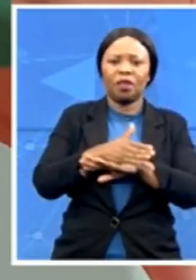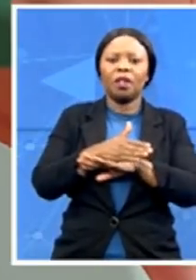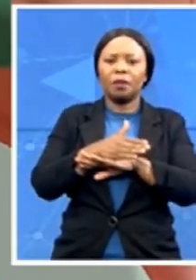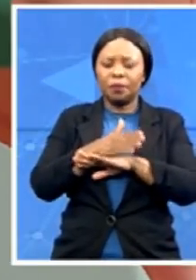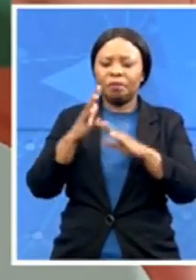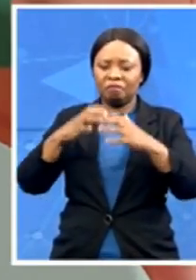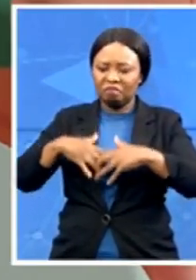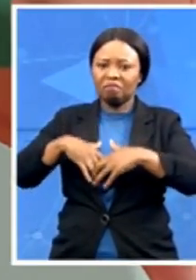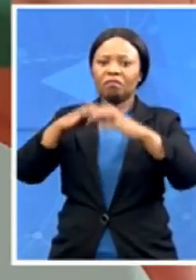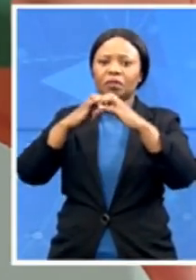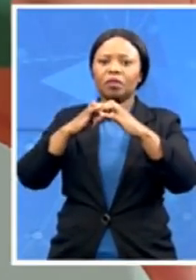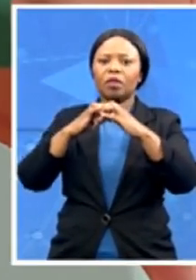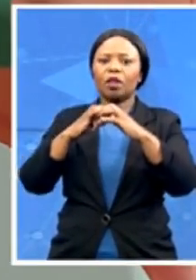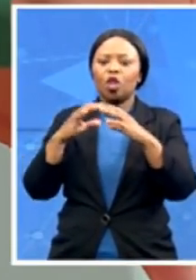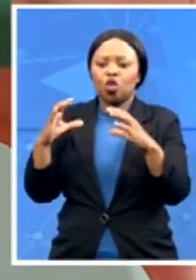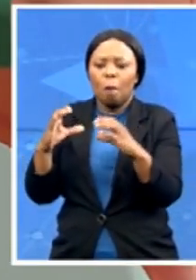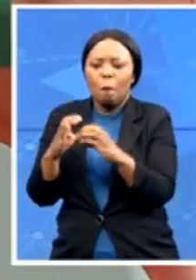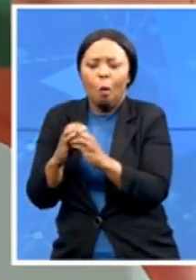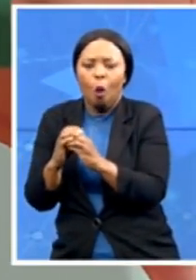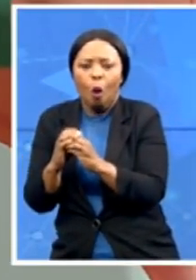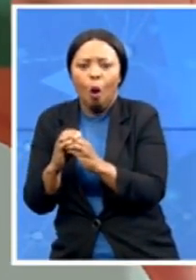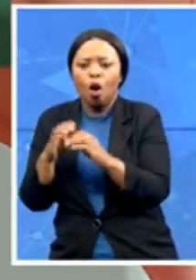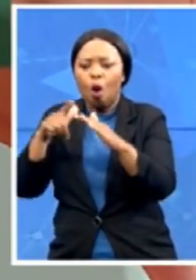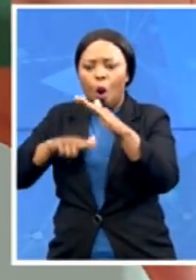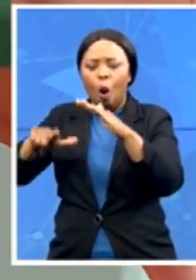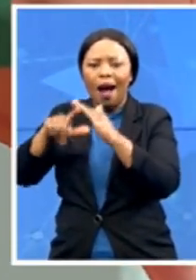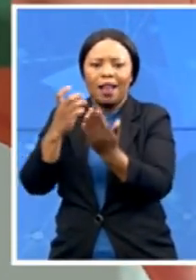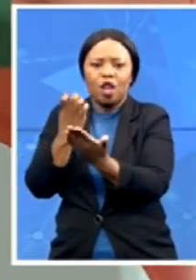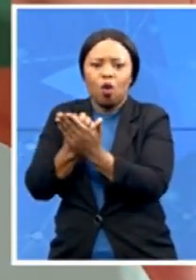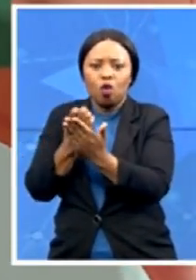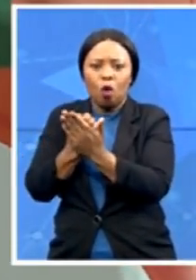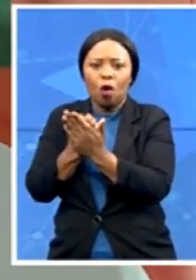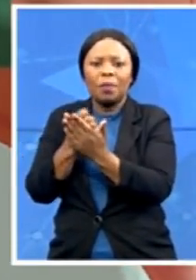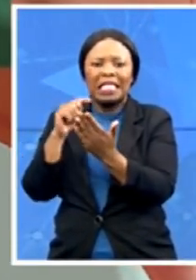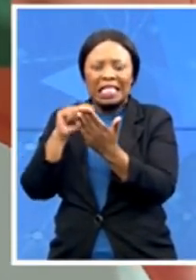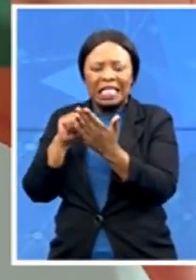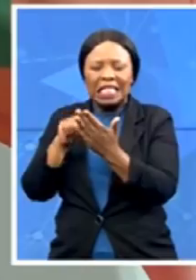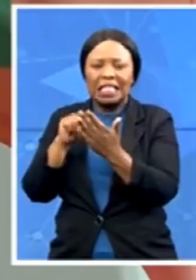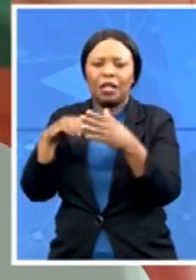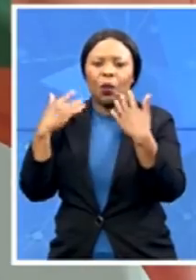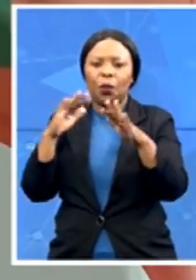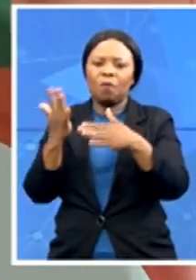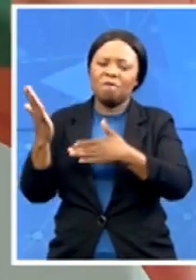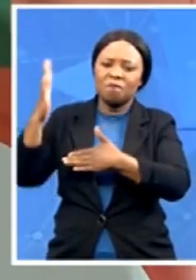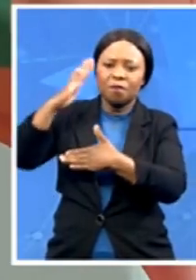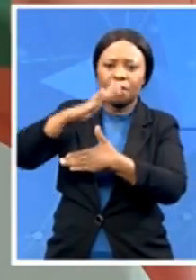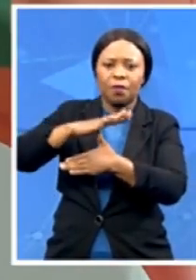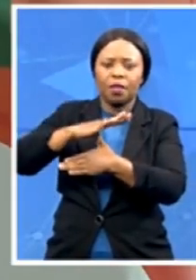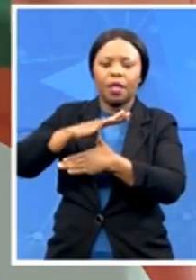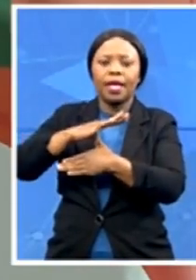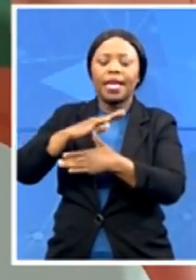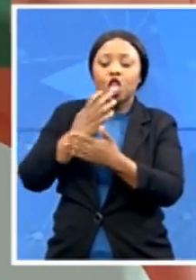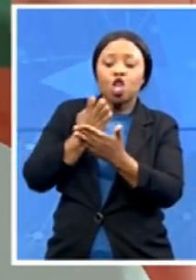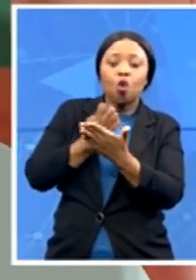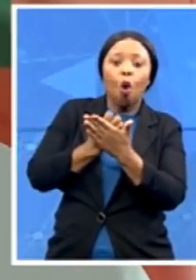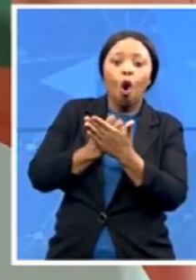economies are key elements of addressing some of the weaknesses in our economy. Creating jobs